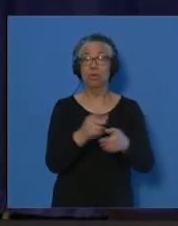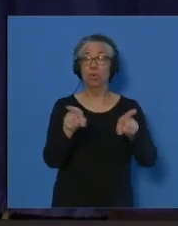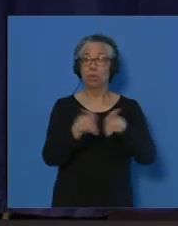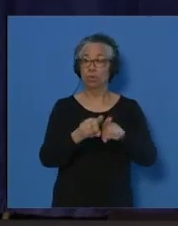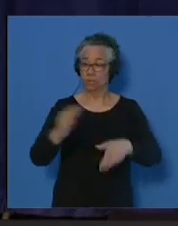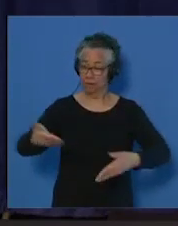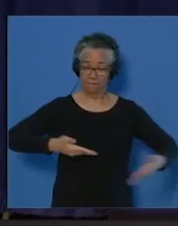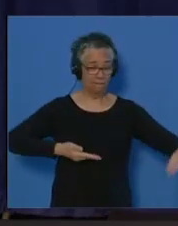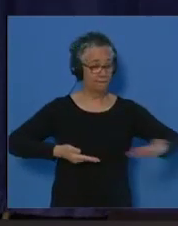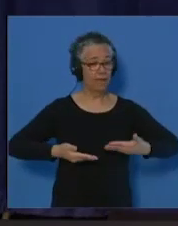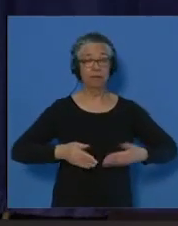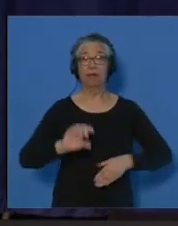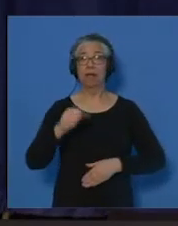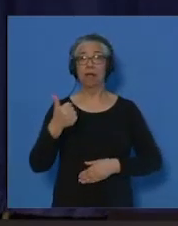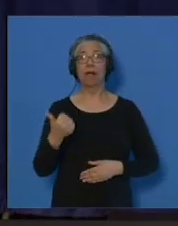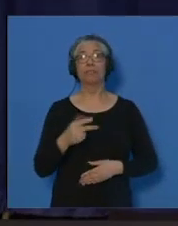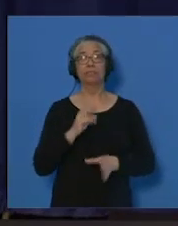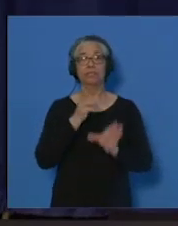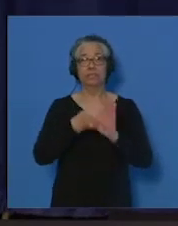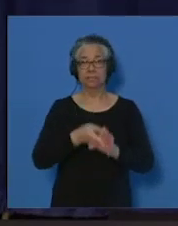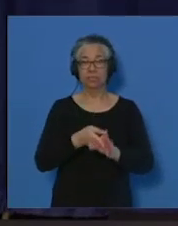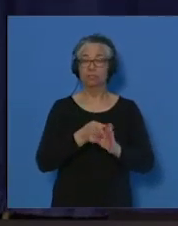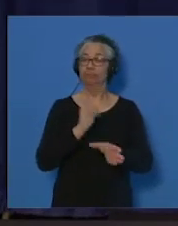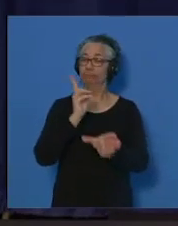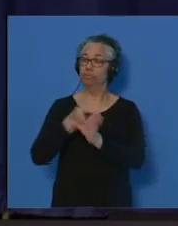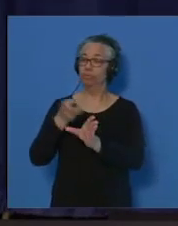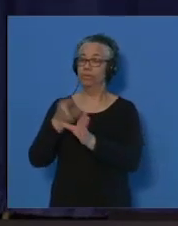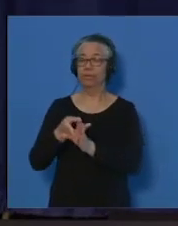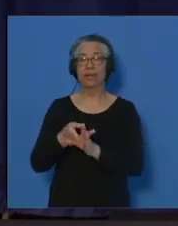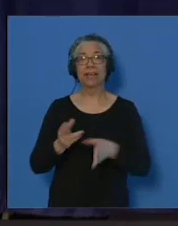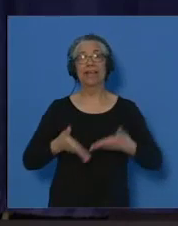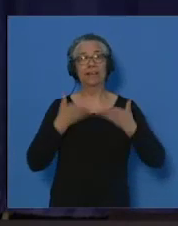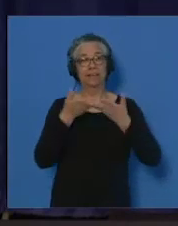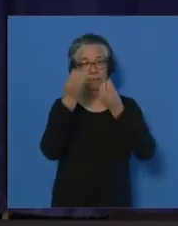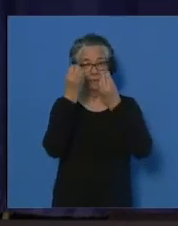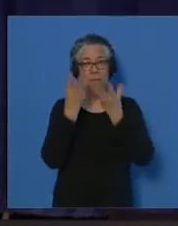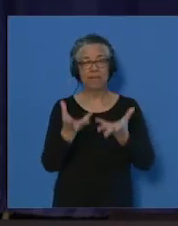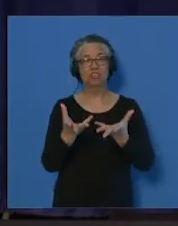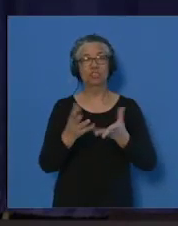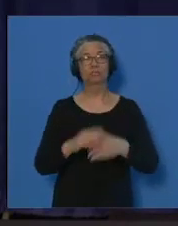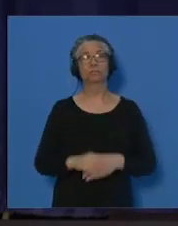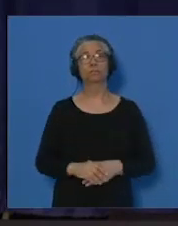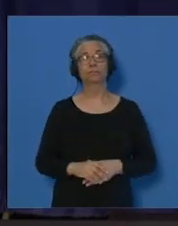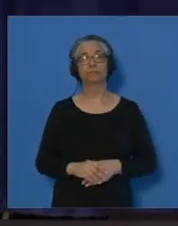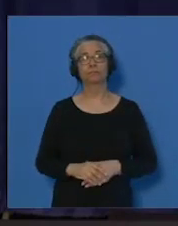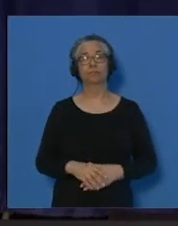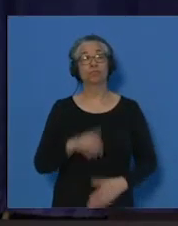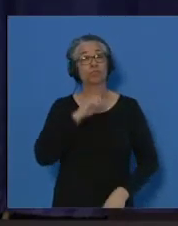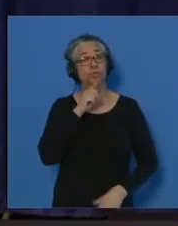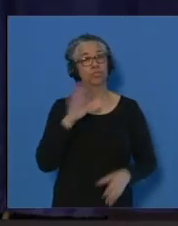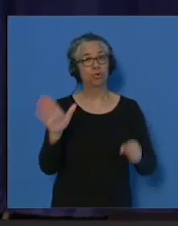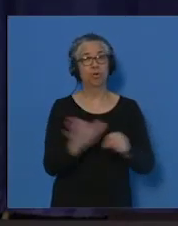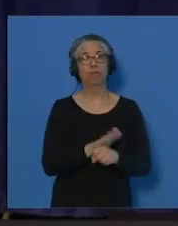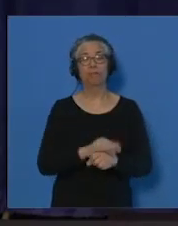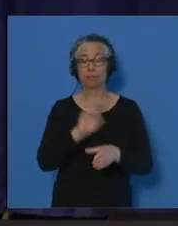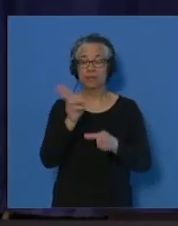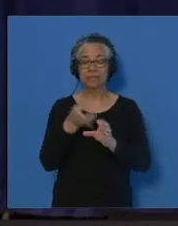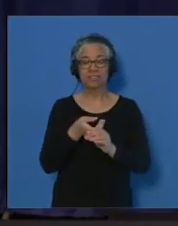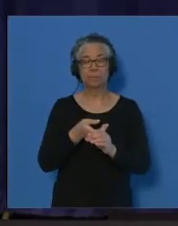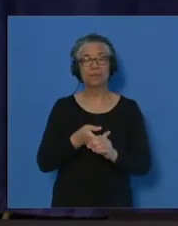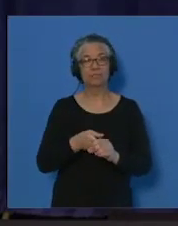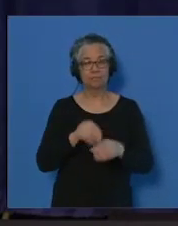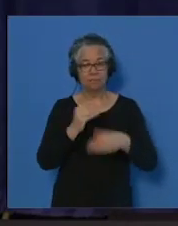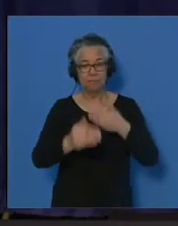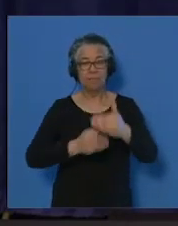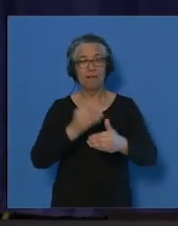invite other participants to participate and provide information. To ensure full participation in the process